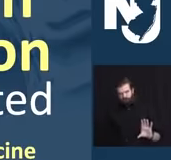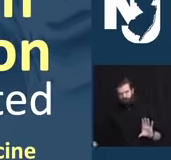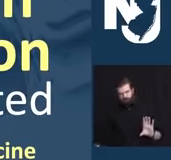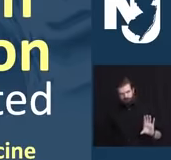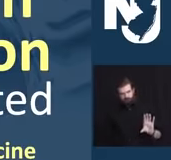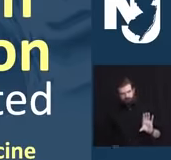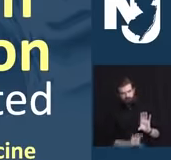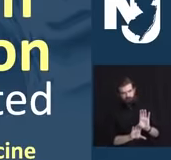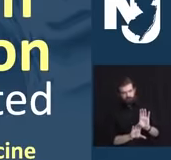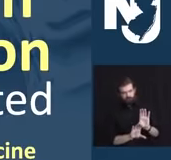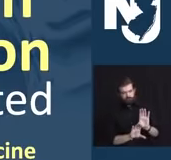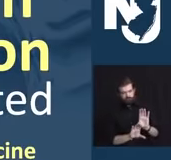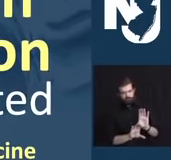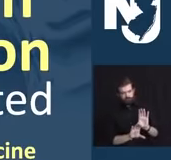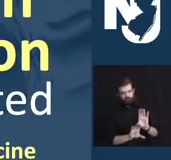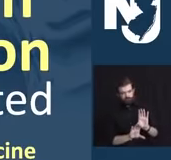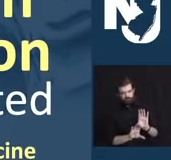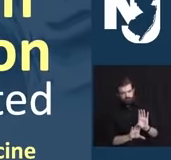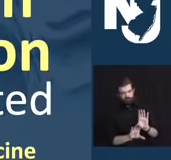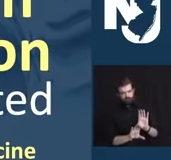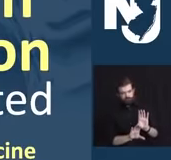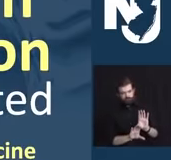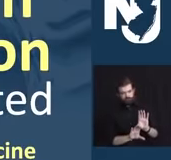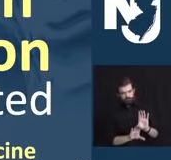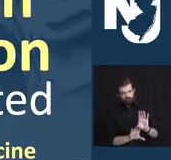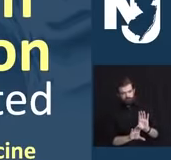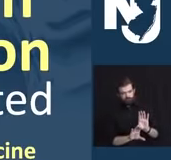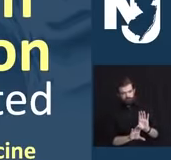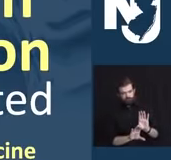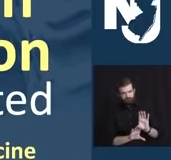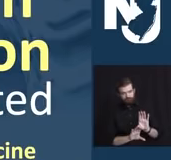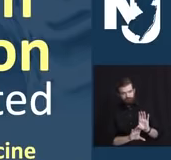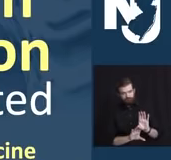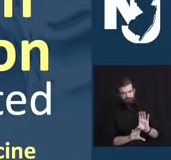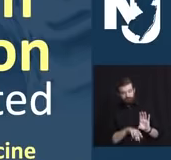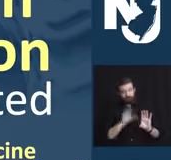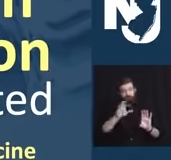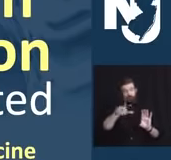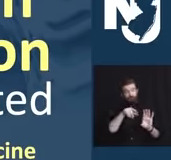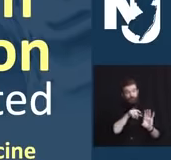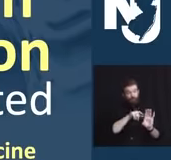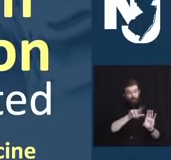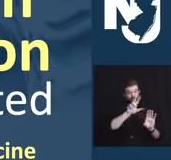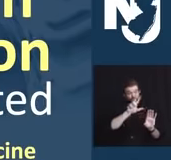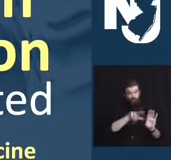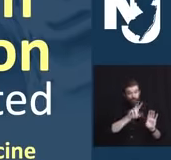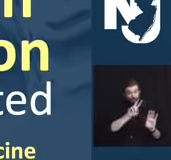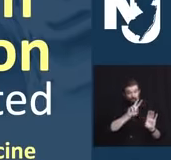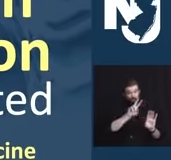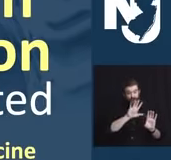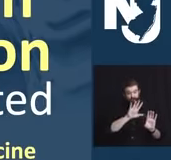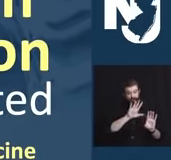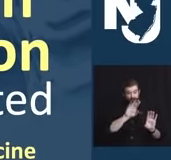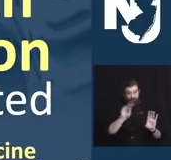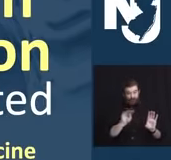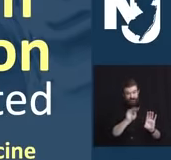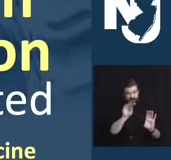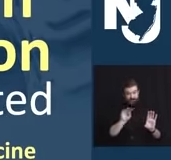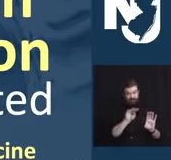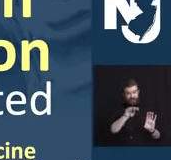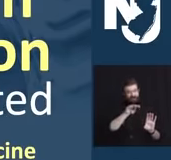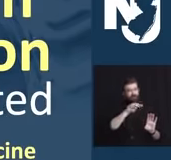3,112,660 New Jerseyans vaccinated at one of our in-state sites, the total of fully vaccinated residents climbs to